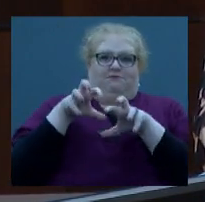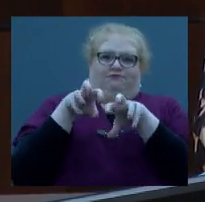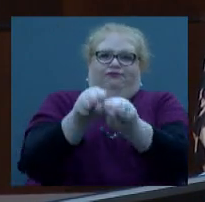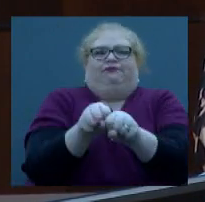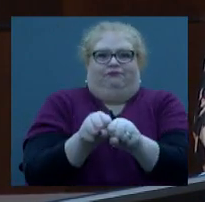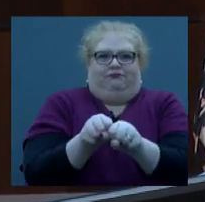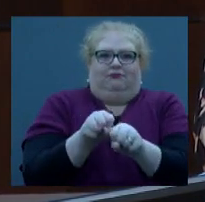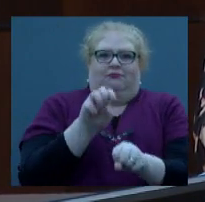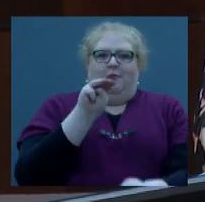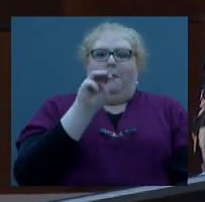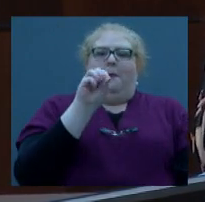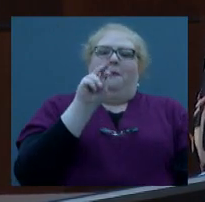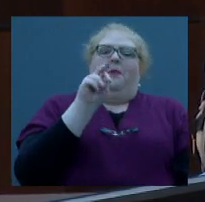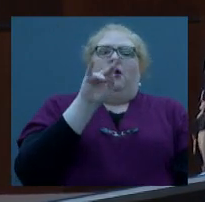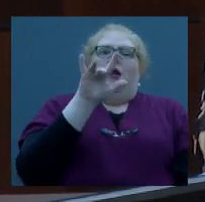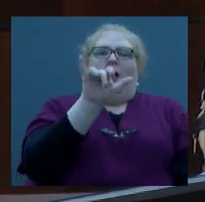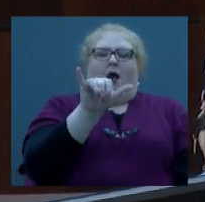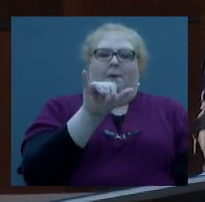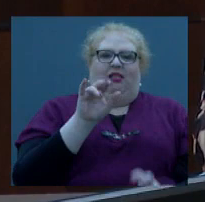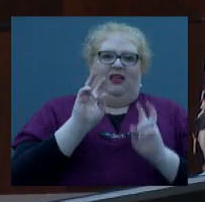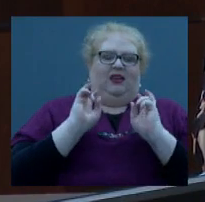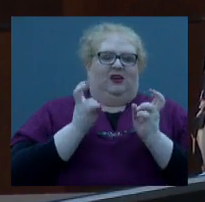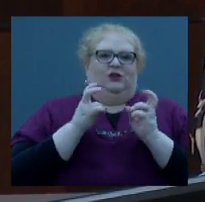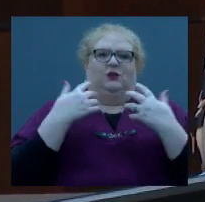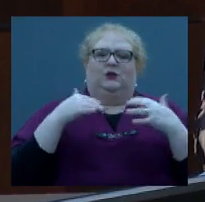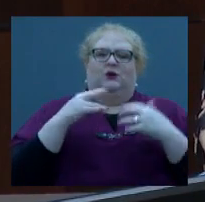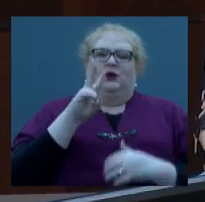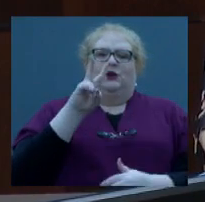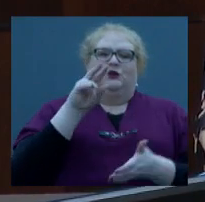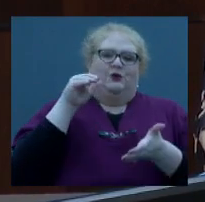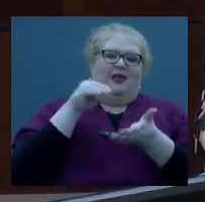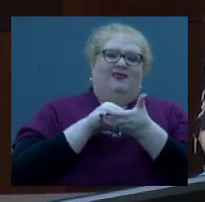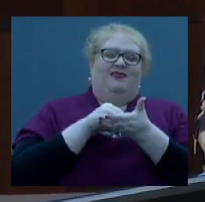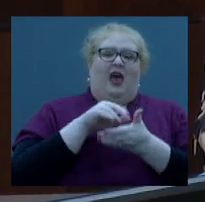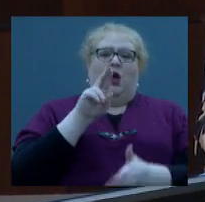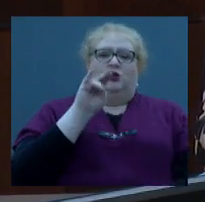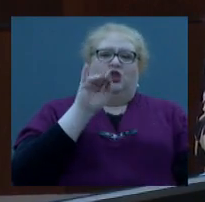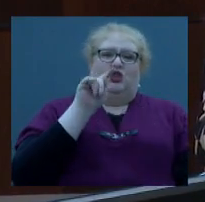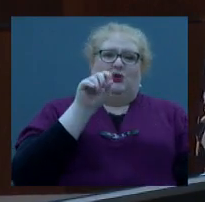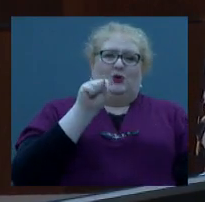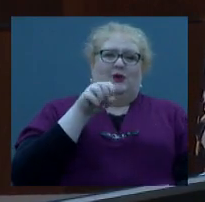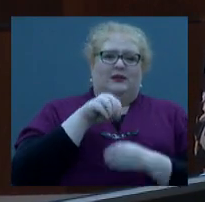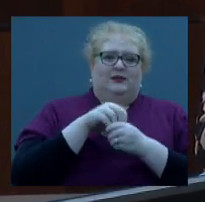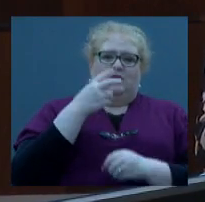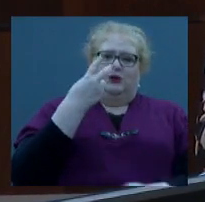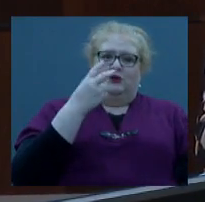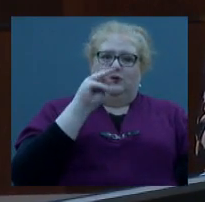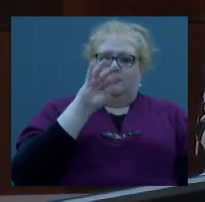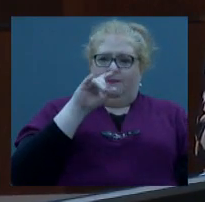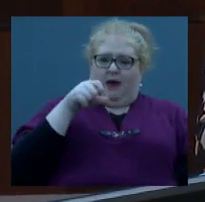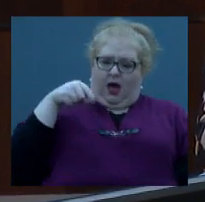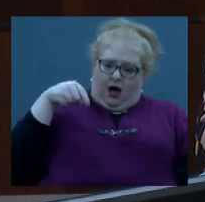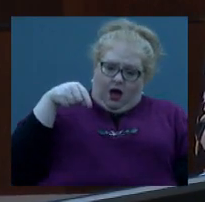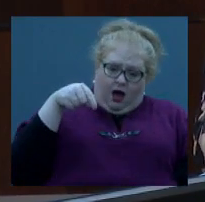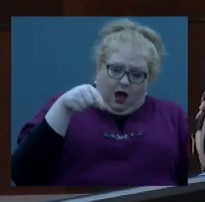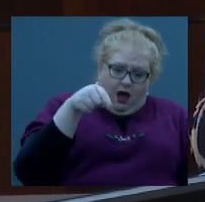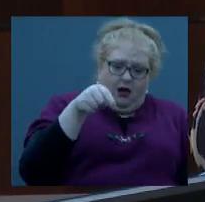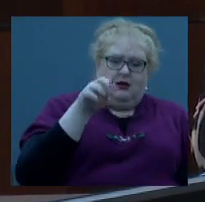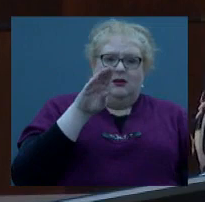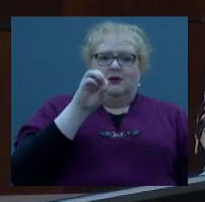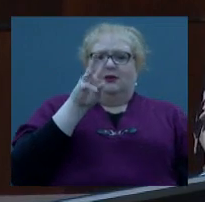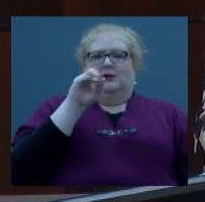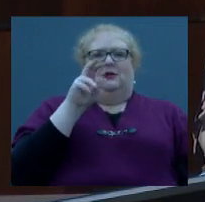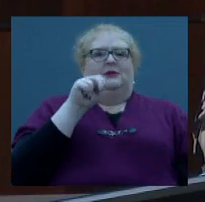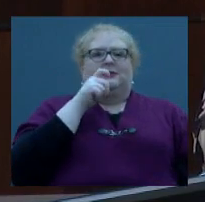And, it's just 2,000 units in a 2-mile stretch. I just feel like it's not necessary. So